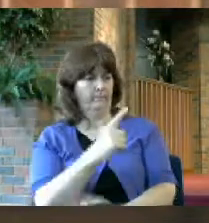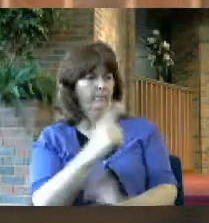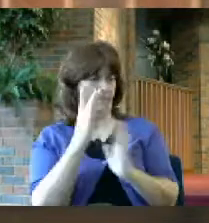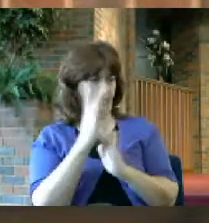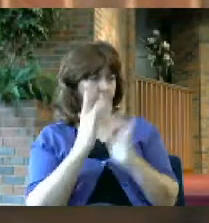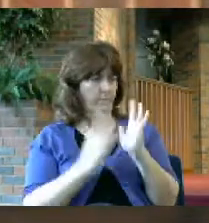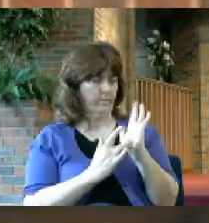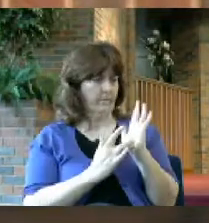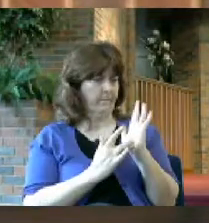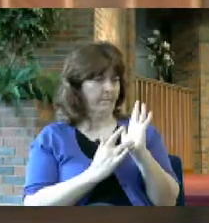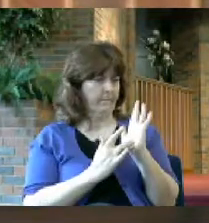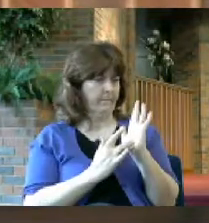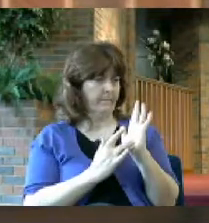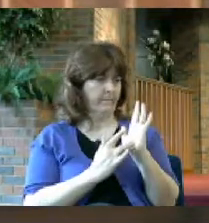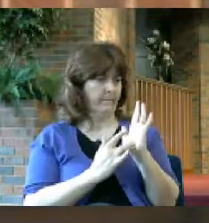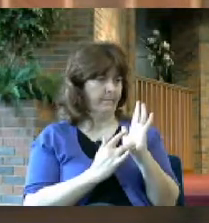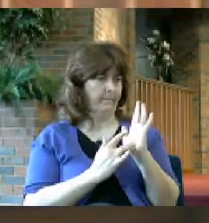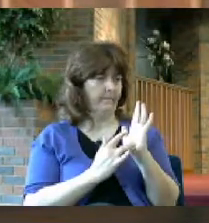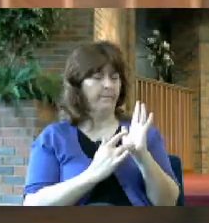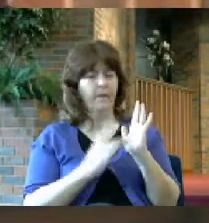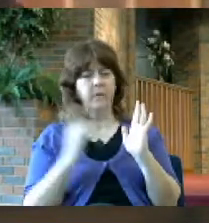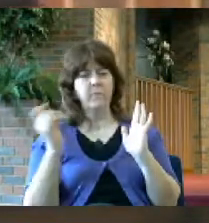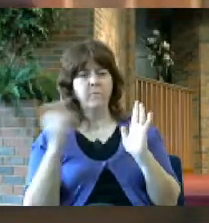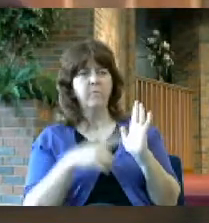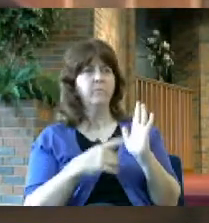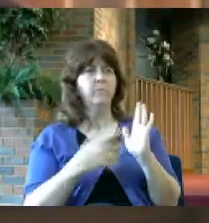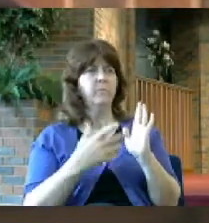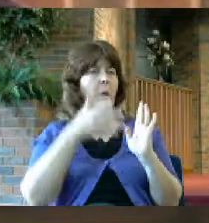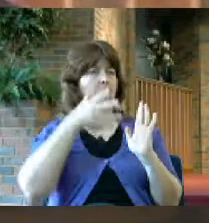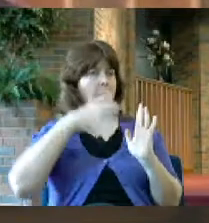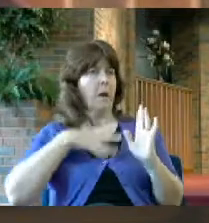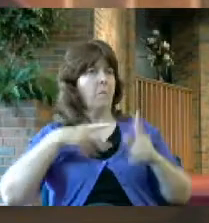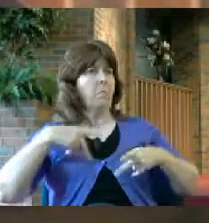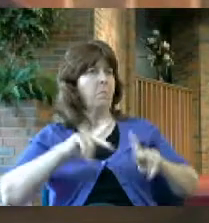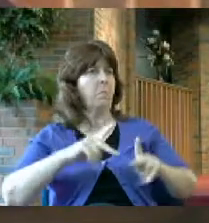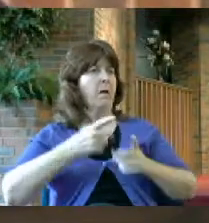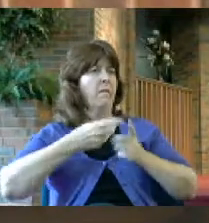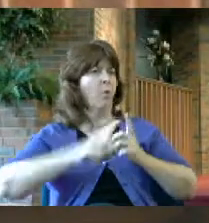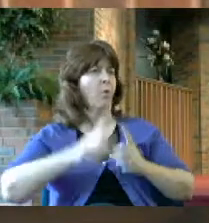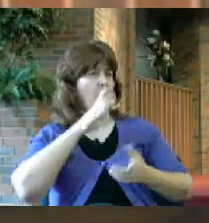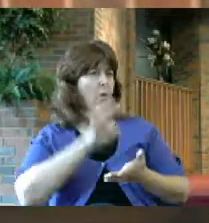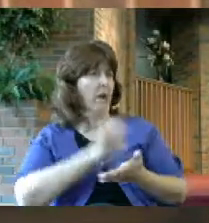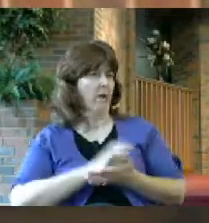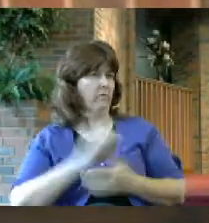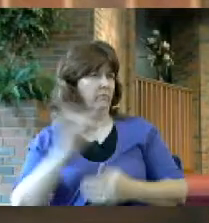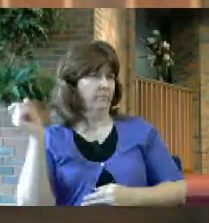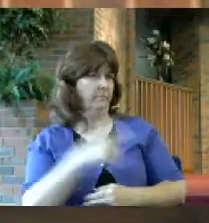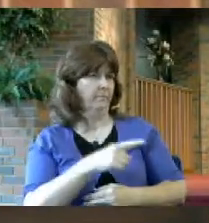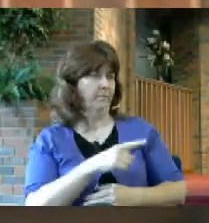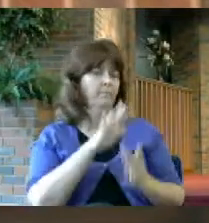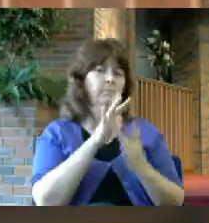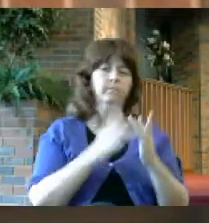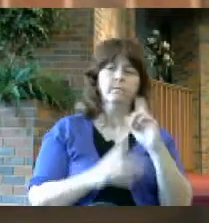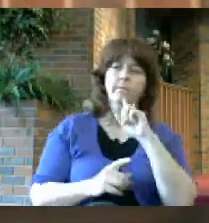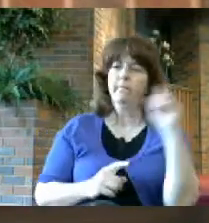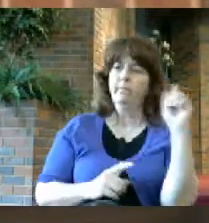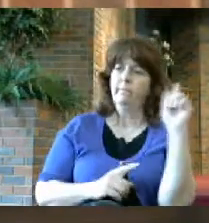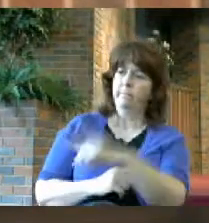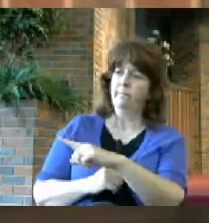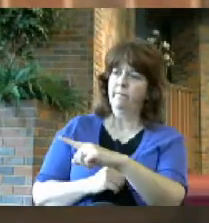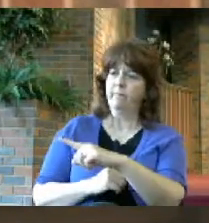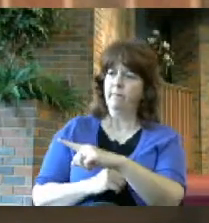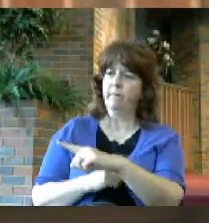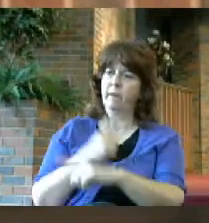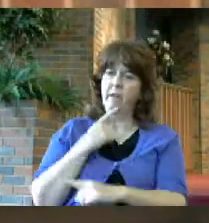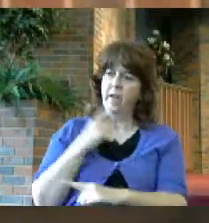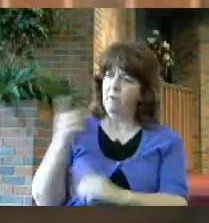about, is it lawful for a man to divorce his wife? And Jesus has this response in Matthew 19:4. He answered and said to them, have you not read that he who made them at the